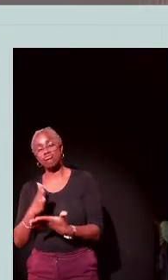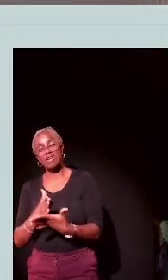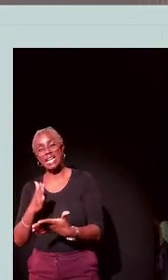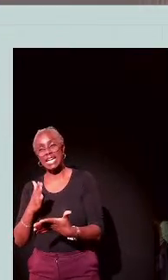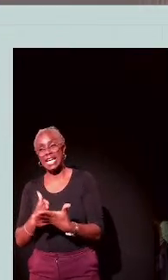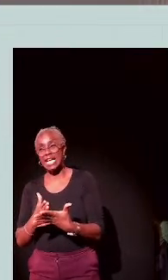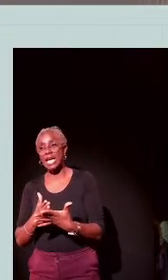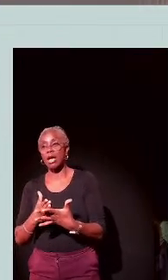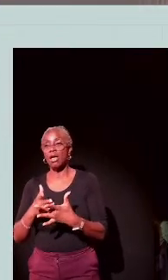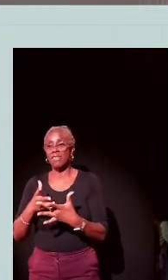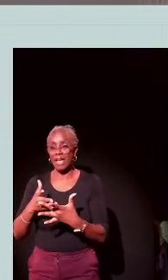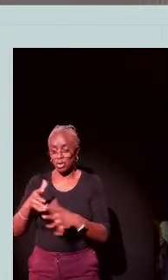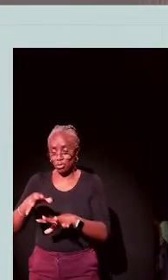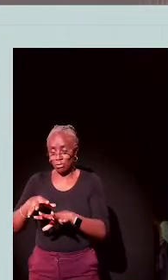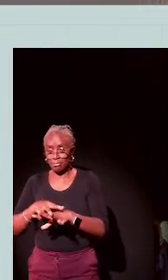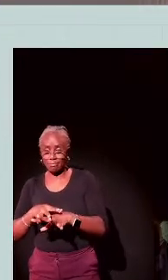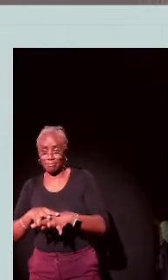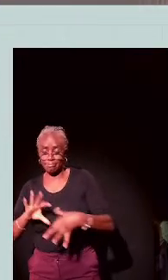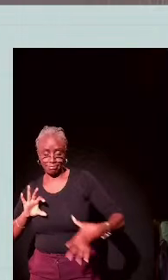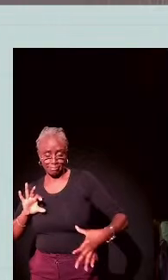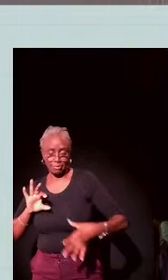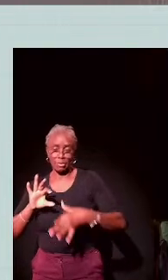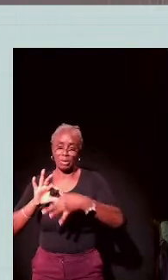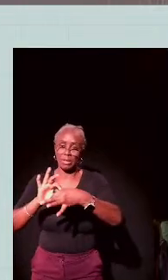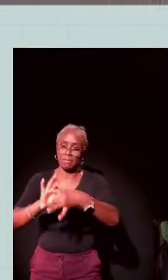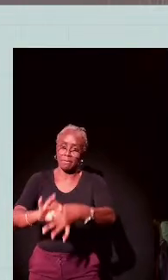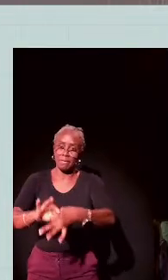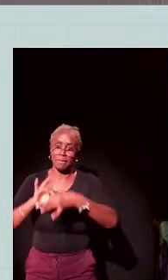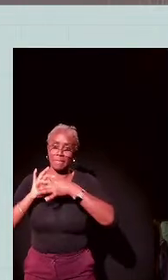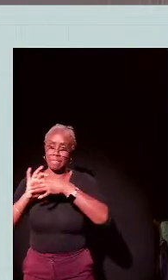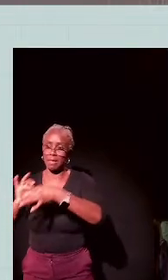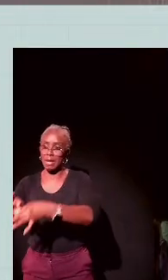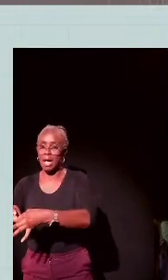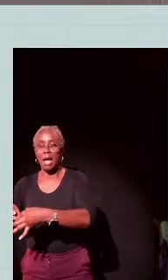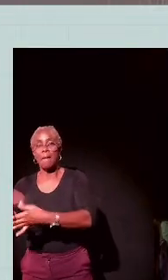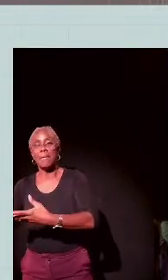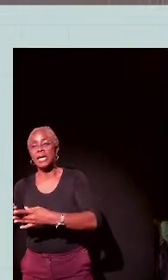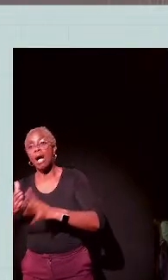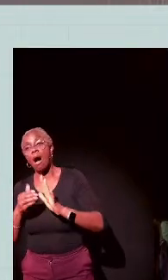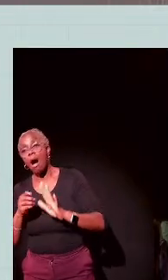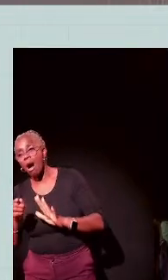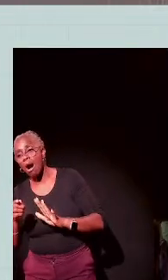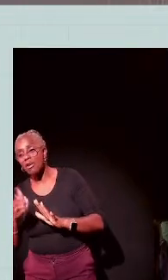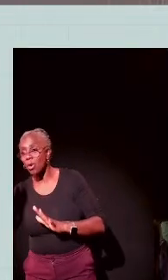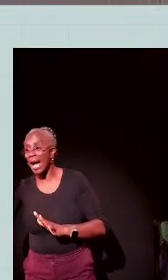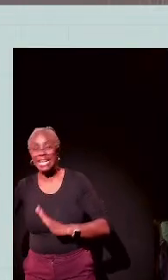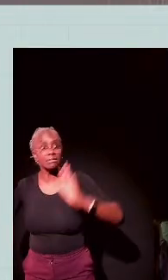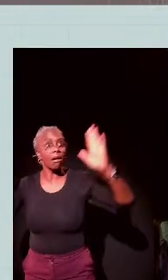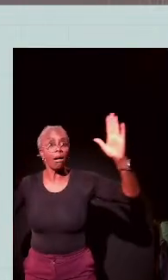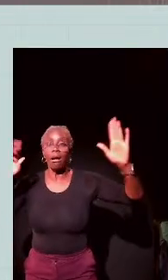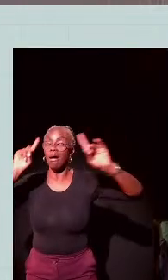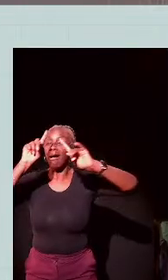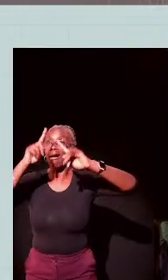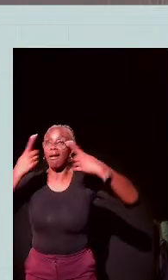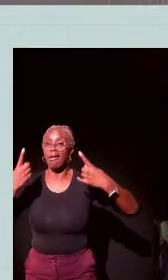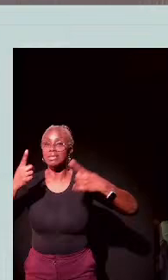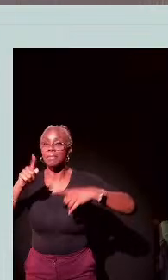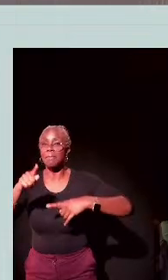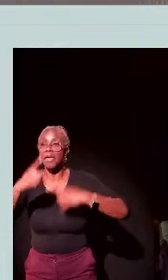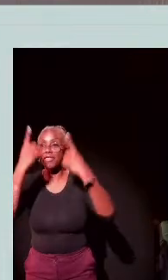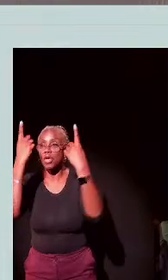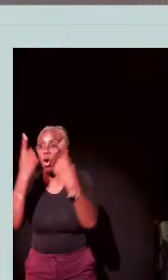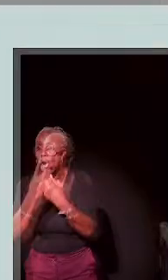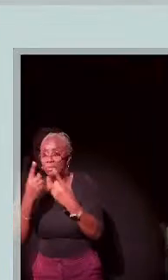interacting with an object. It assumes and assures that you don't kind of move your hands up in the air. And there's that relationship between an object and